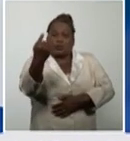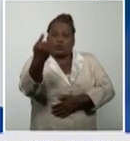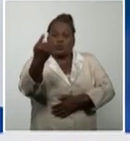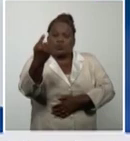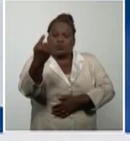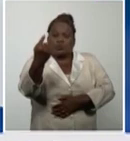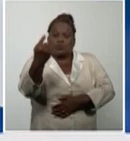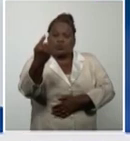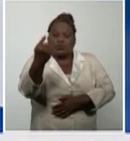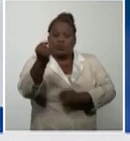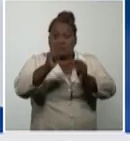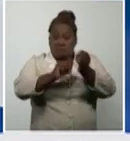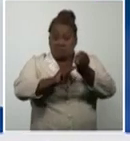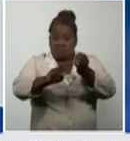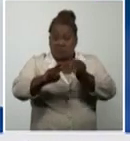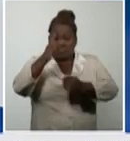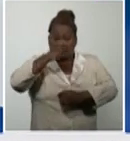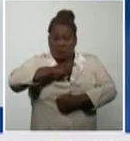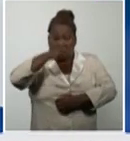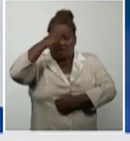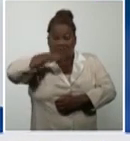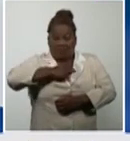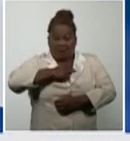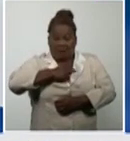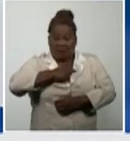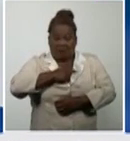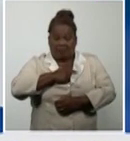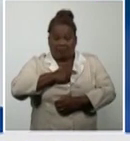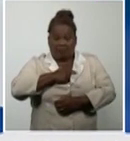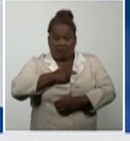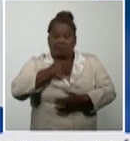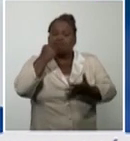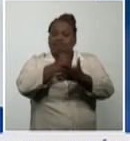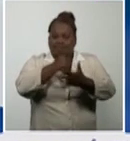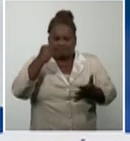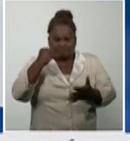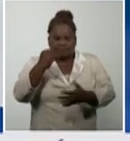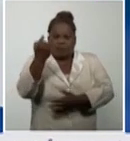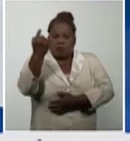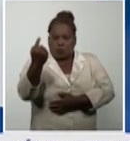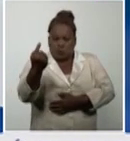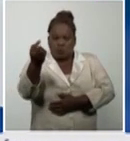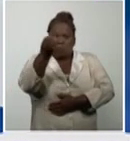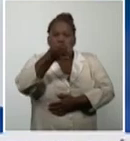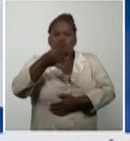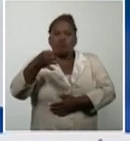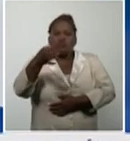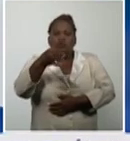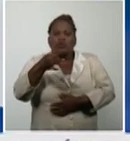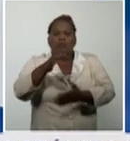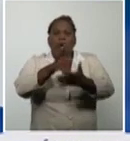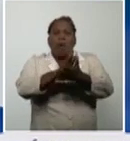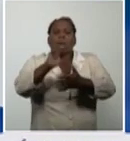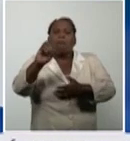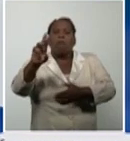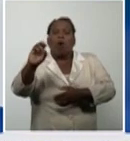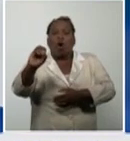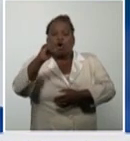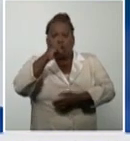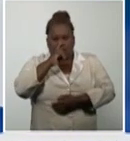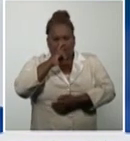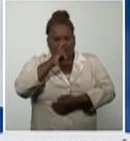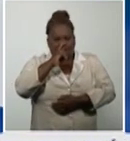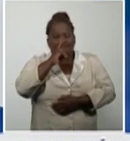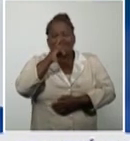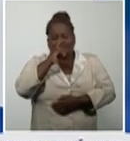in the case of the province of Ciego de Ávila, a case is confirmed in the municipality of Monon. This is